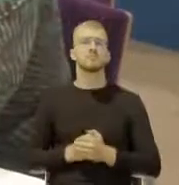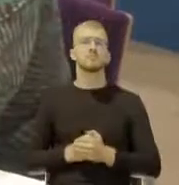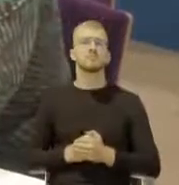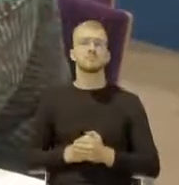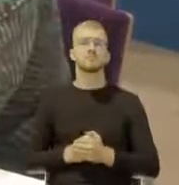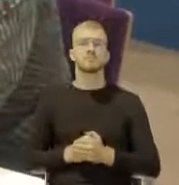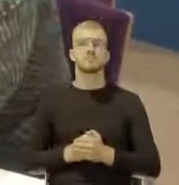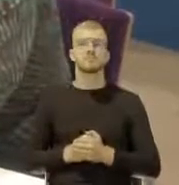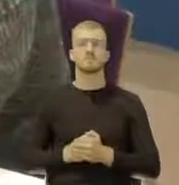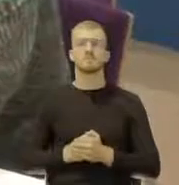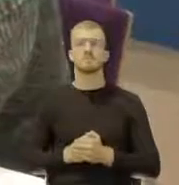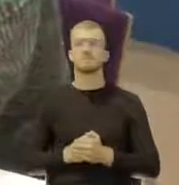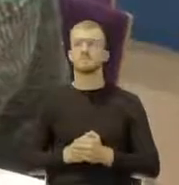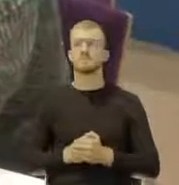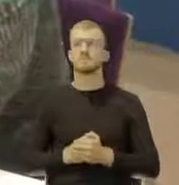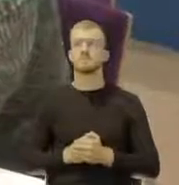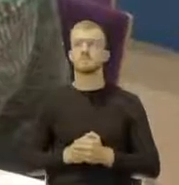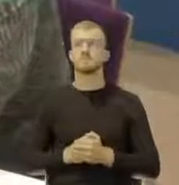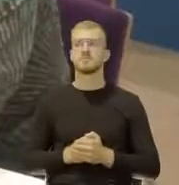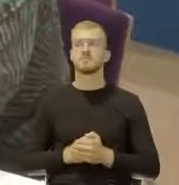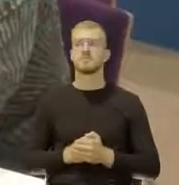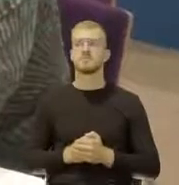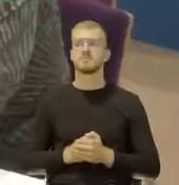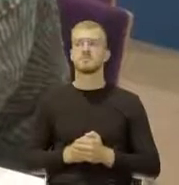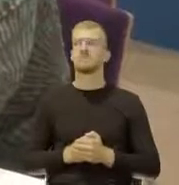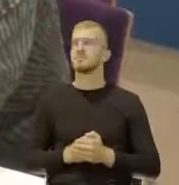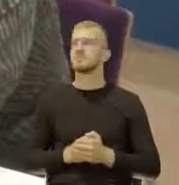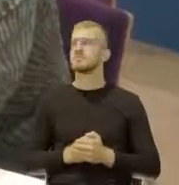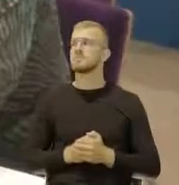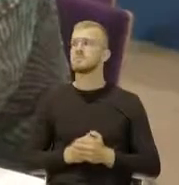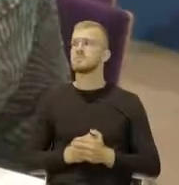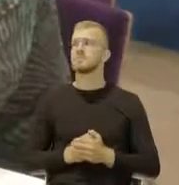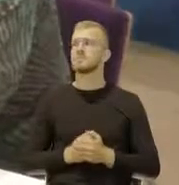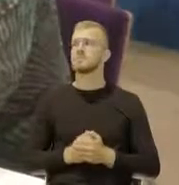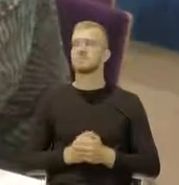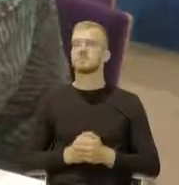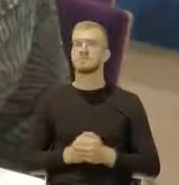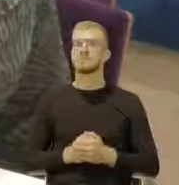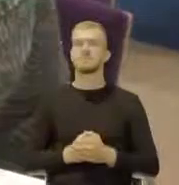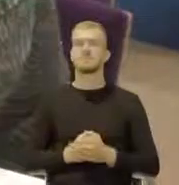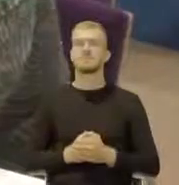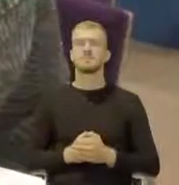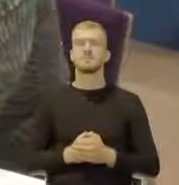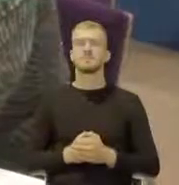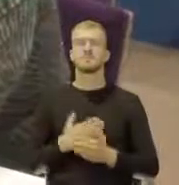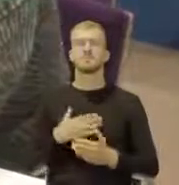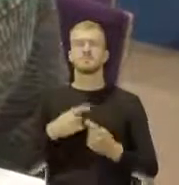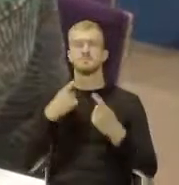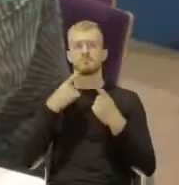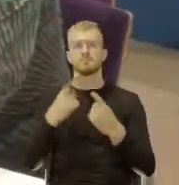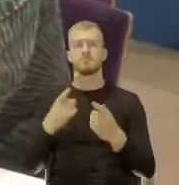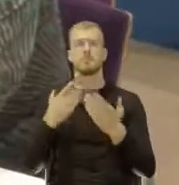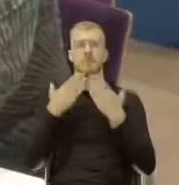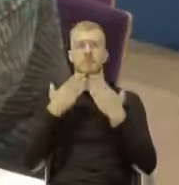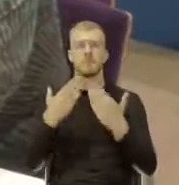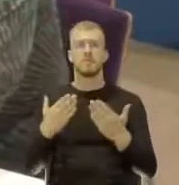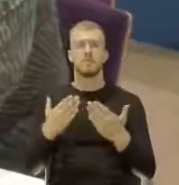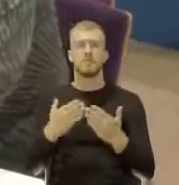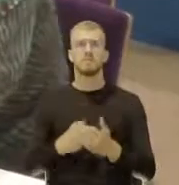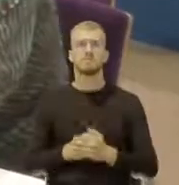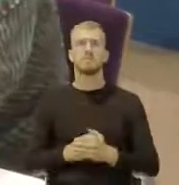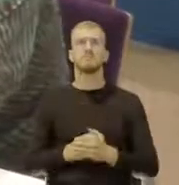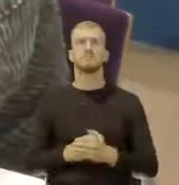week. So from my side, I wish to say thank you very much for offering these inputs and to